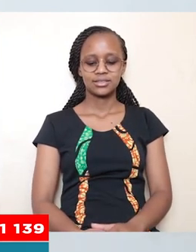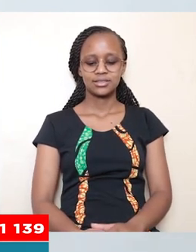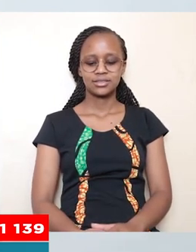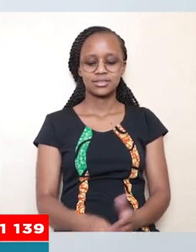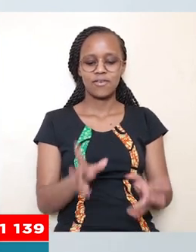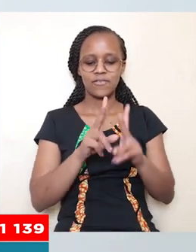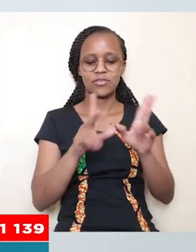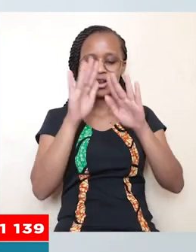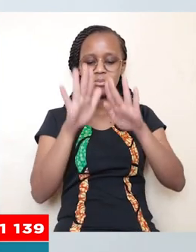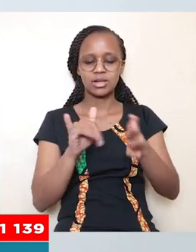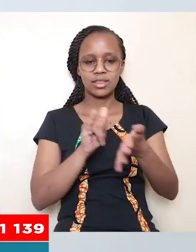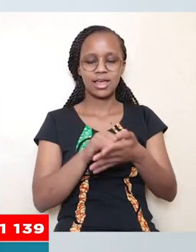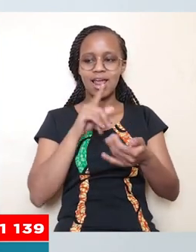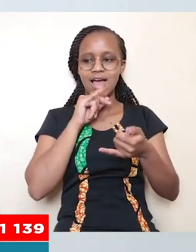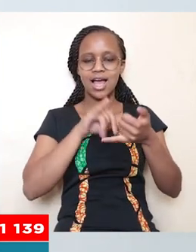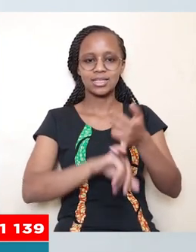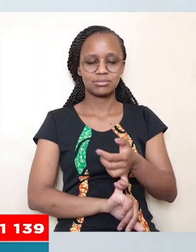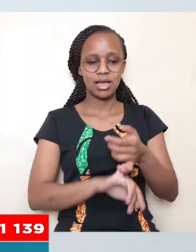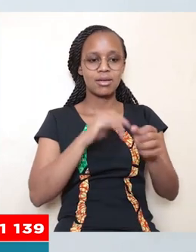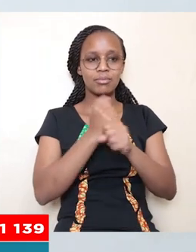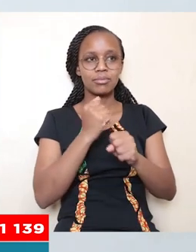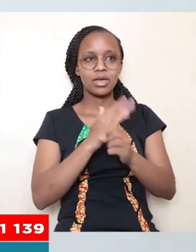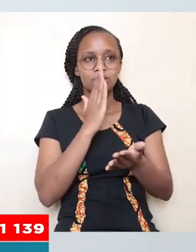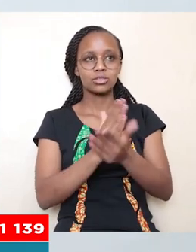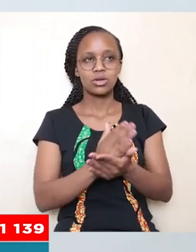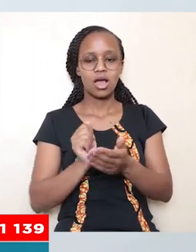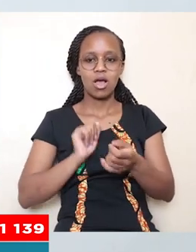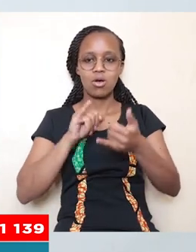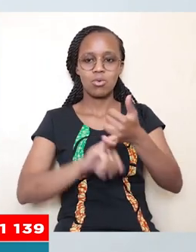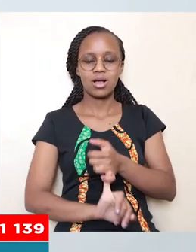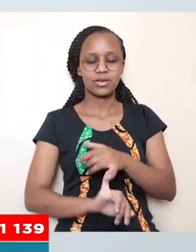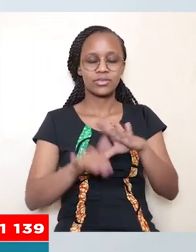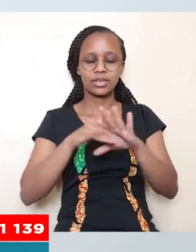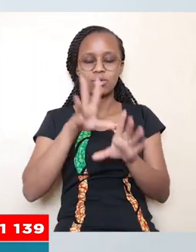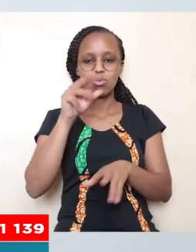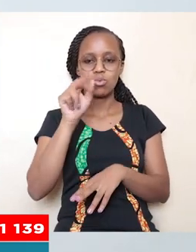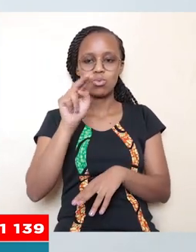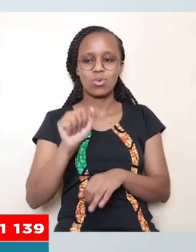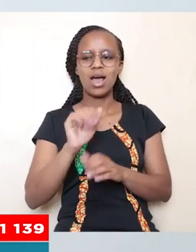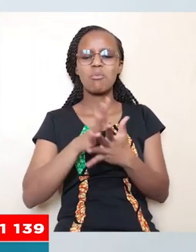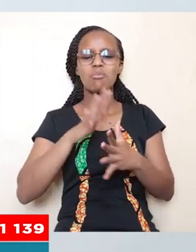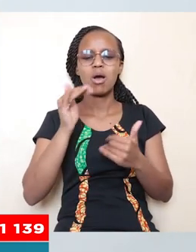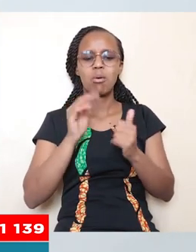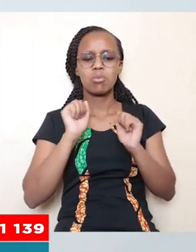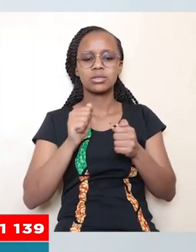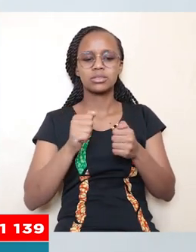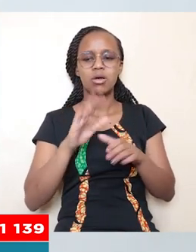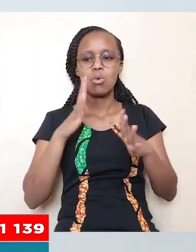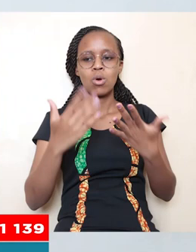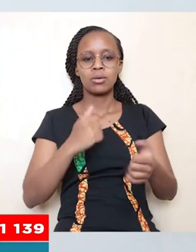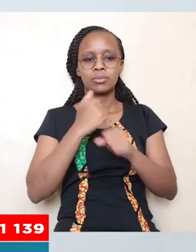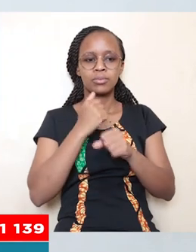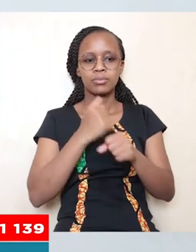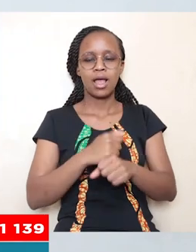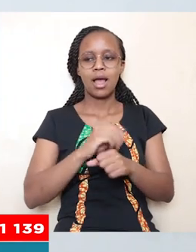It is important that a husband will make sure that the wife is not in want as much as he can. That is what constitutes